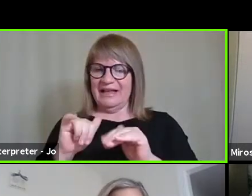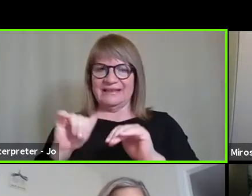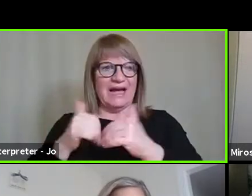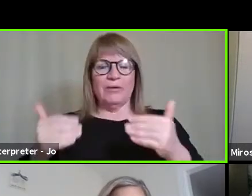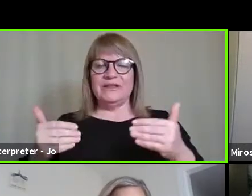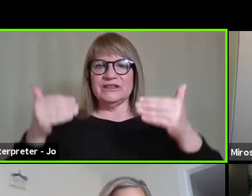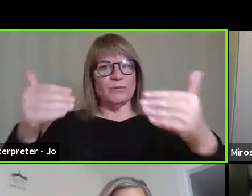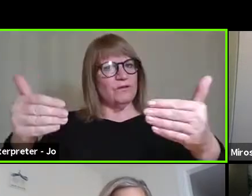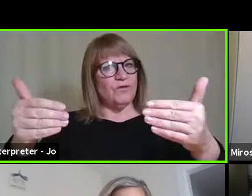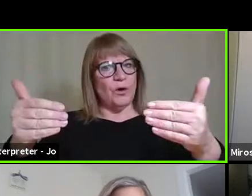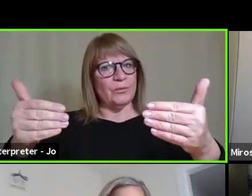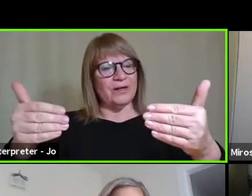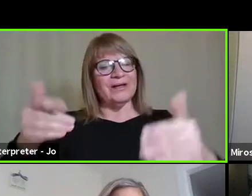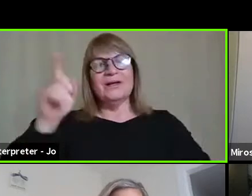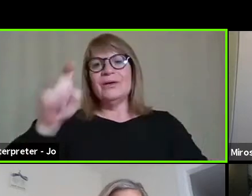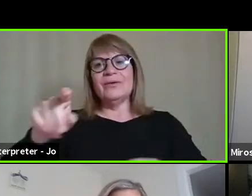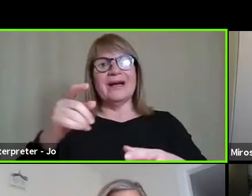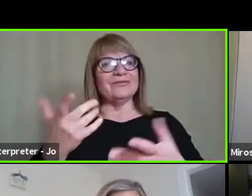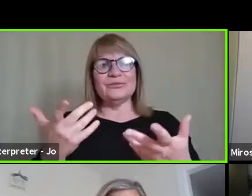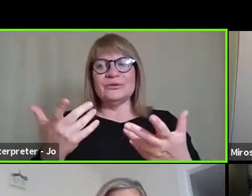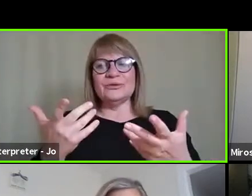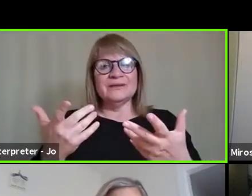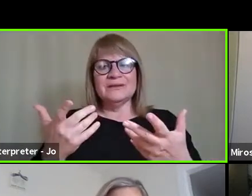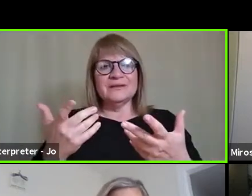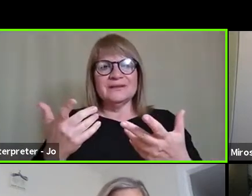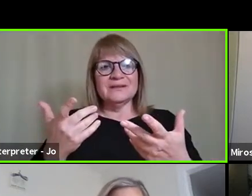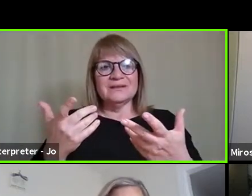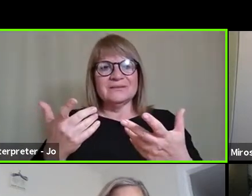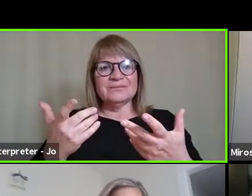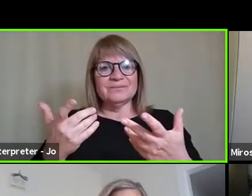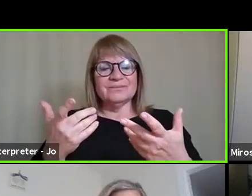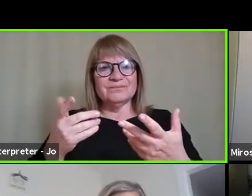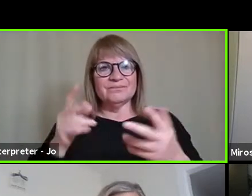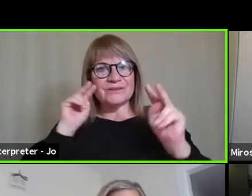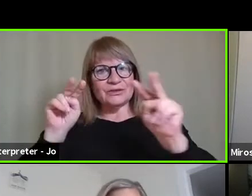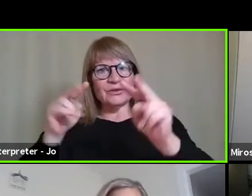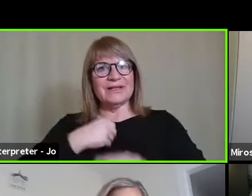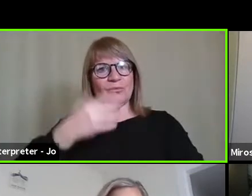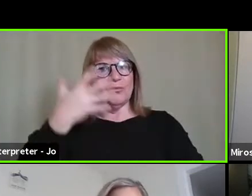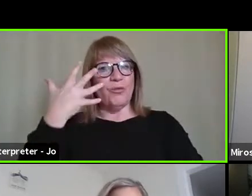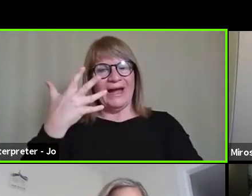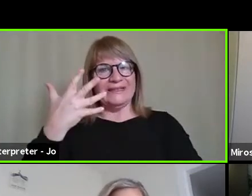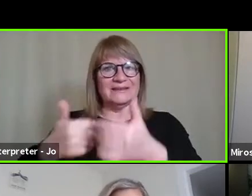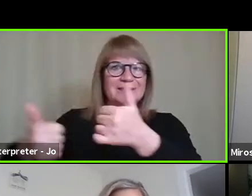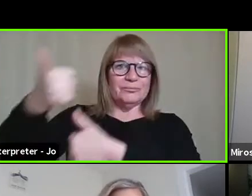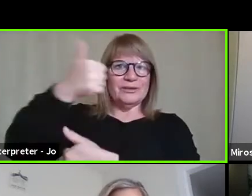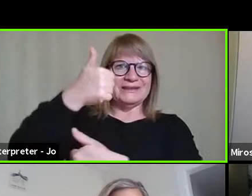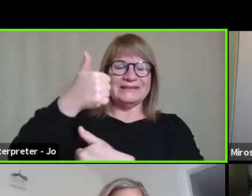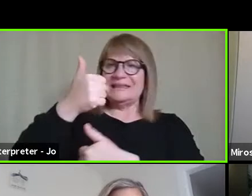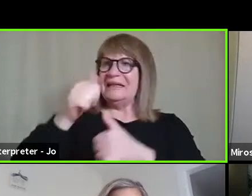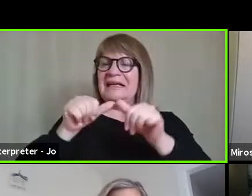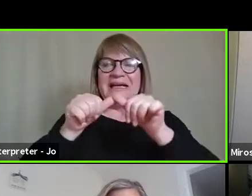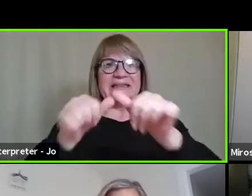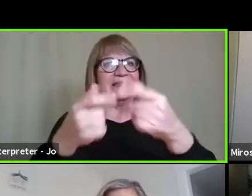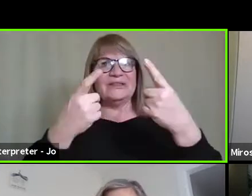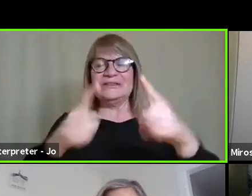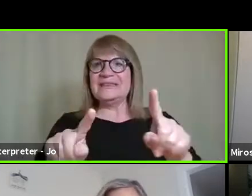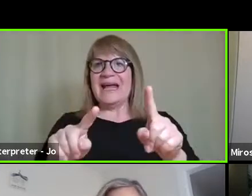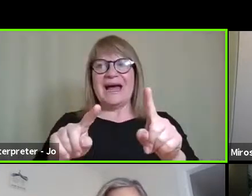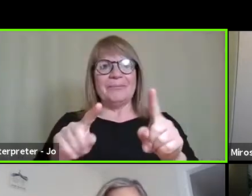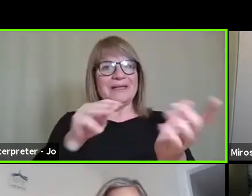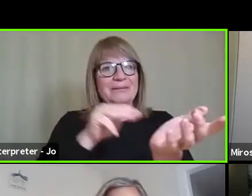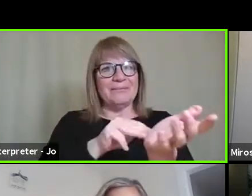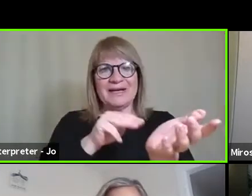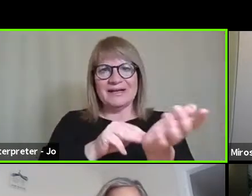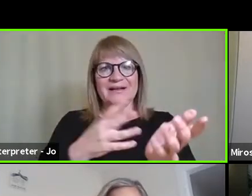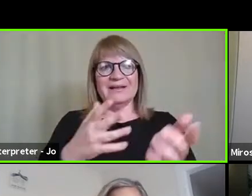really ensuring white supremacy and that continues to reverberate in medicine and in clinical practice so hearing that your